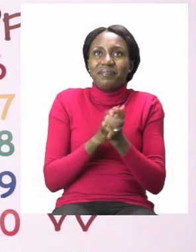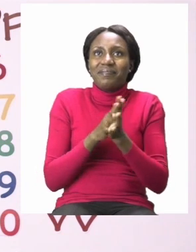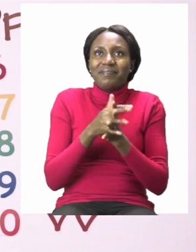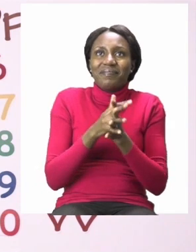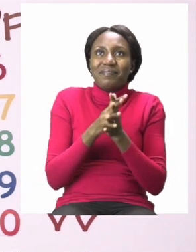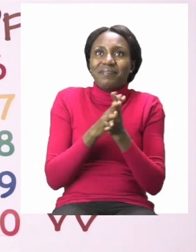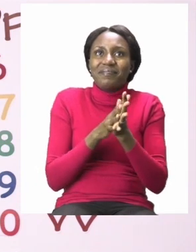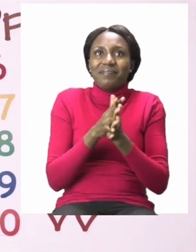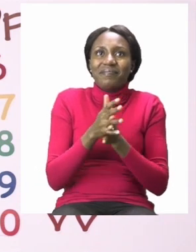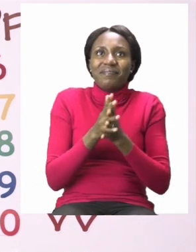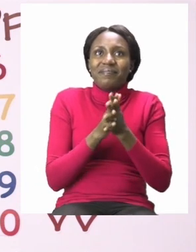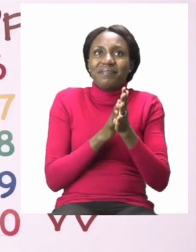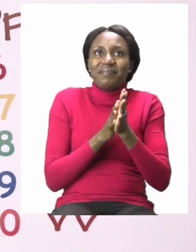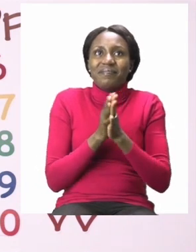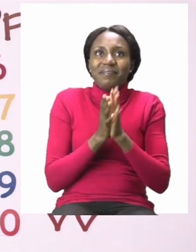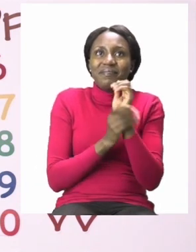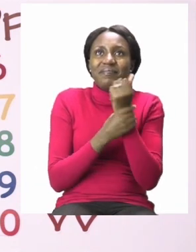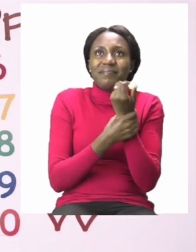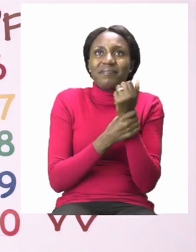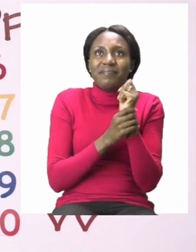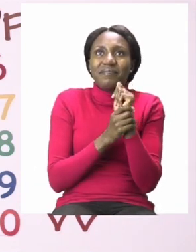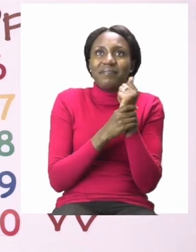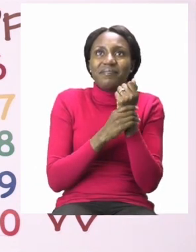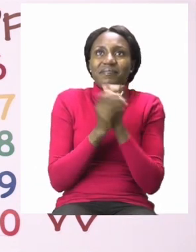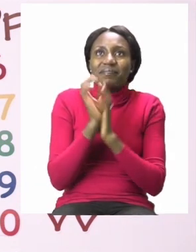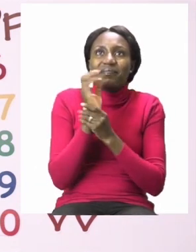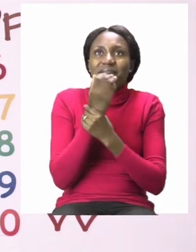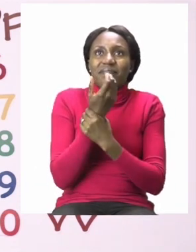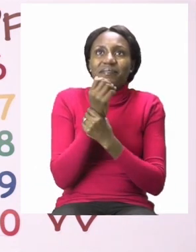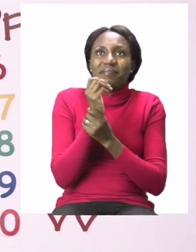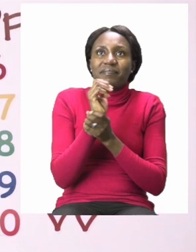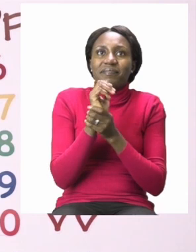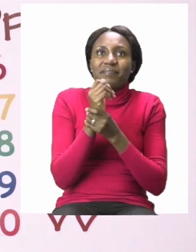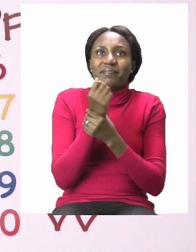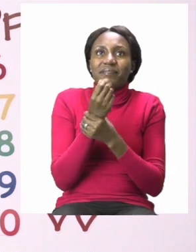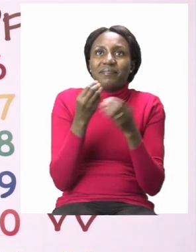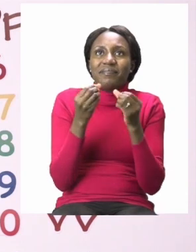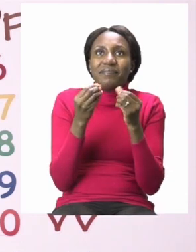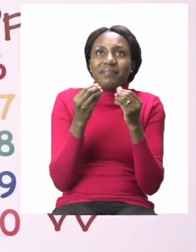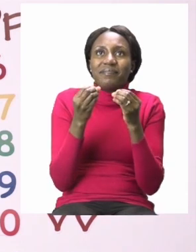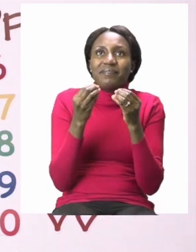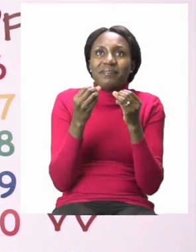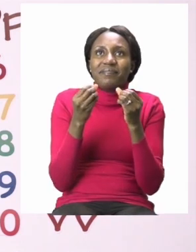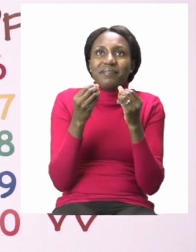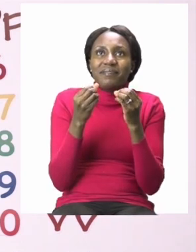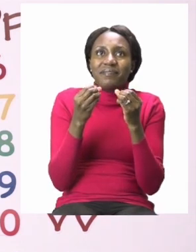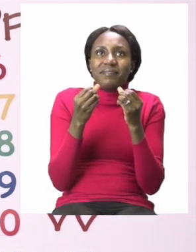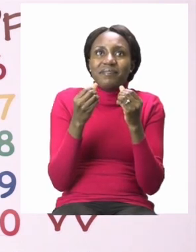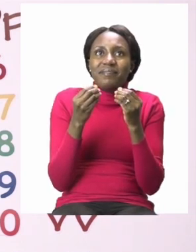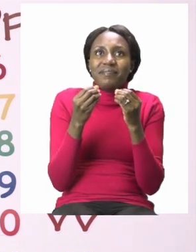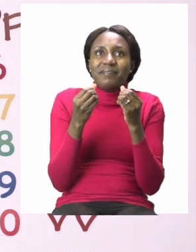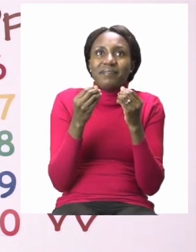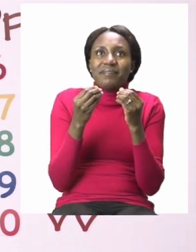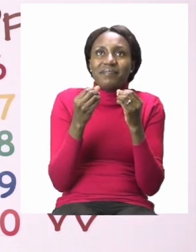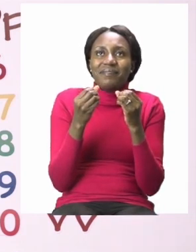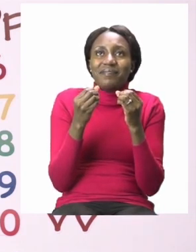our fingers, on our wrists, and our fingertips too. Make sure your